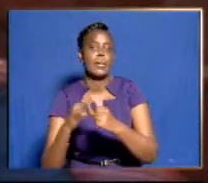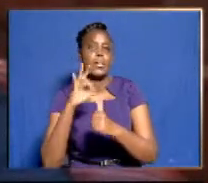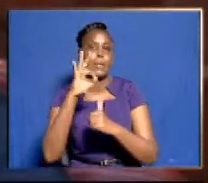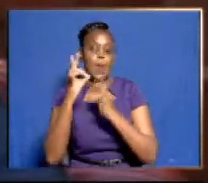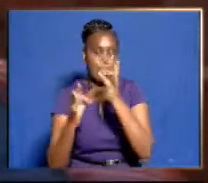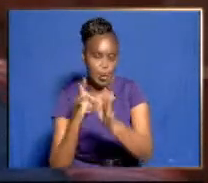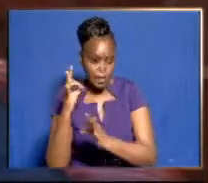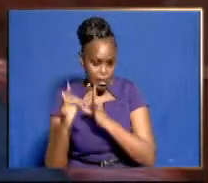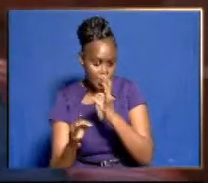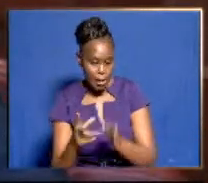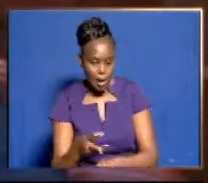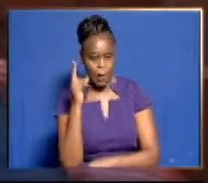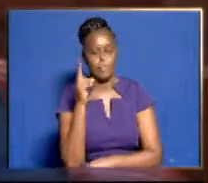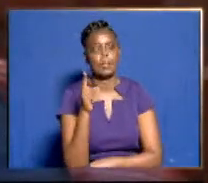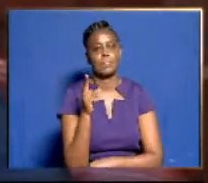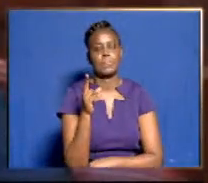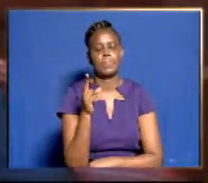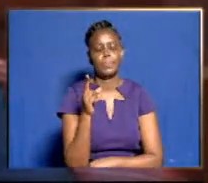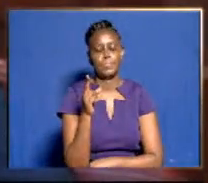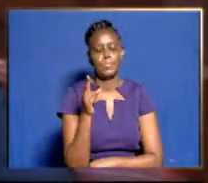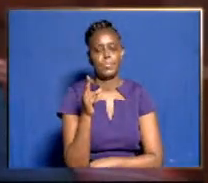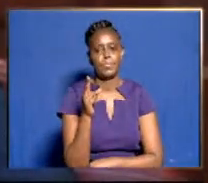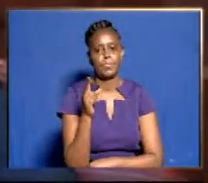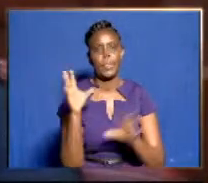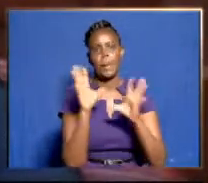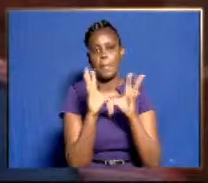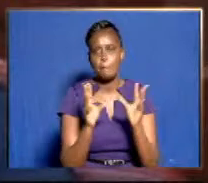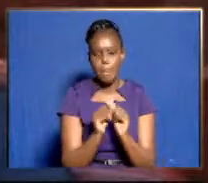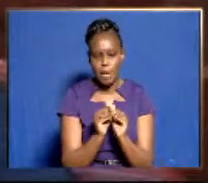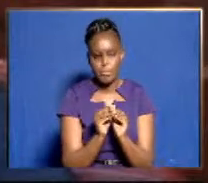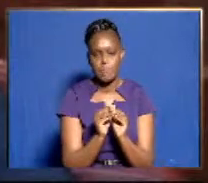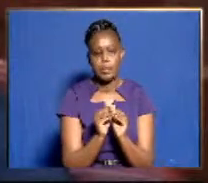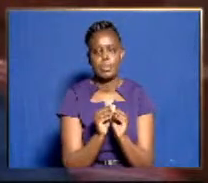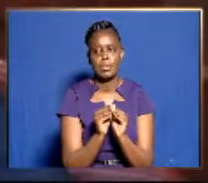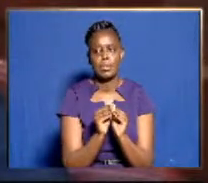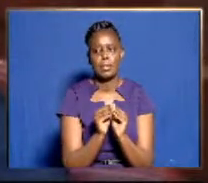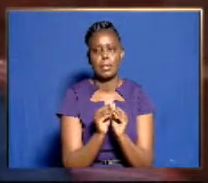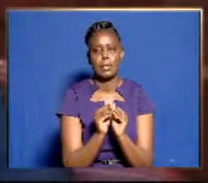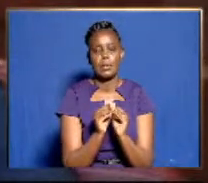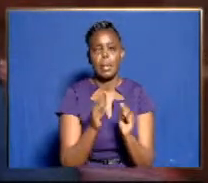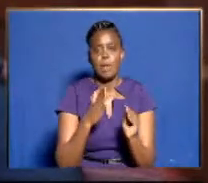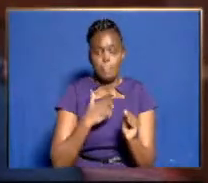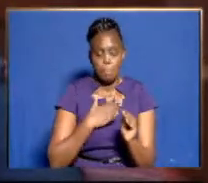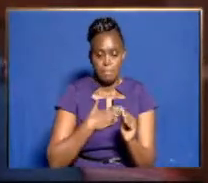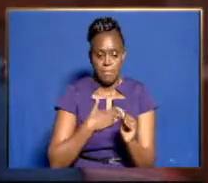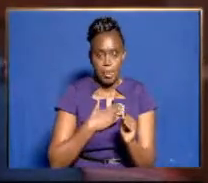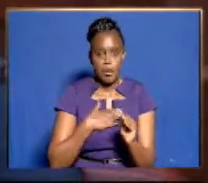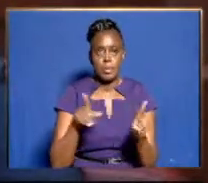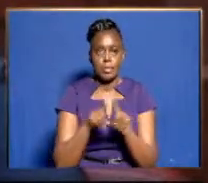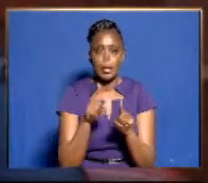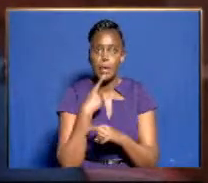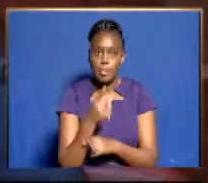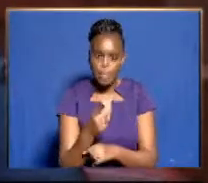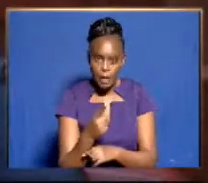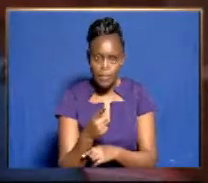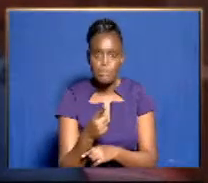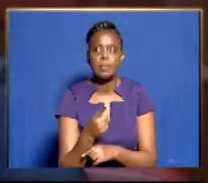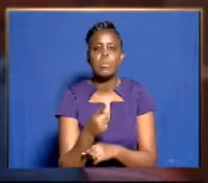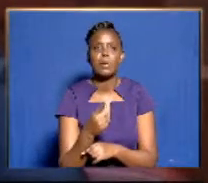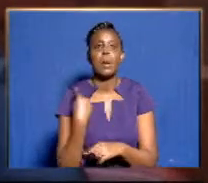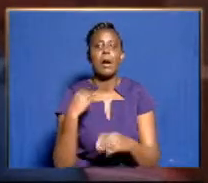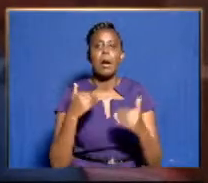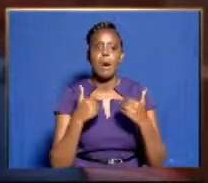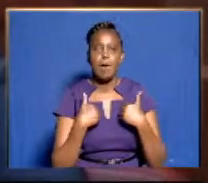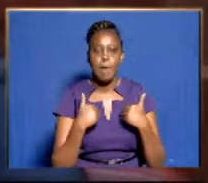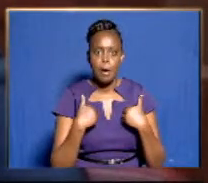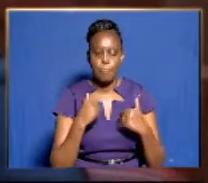17,833,000,000. Honorable Speaker, I beg to move, Honorable Speaker, and as I said from the onset, we will